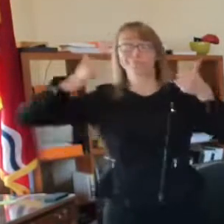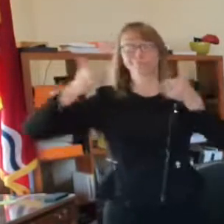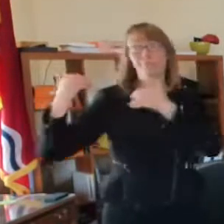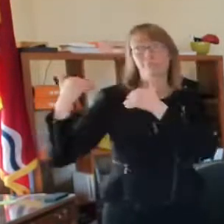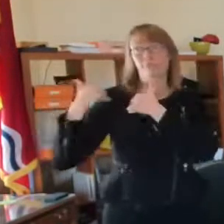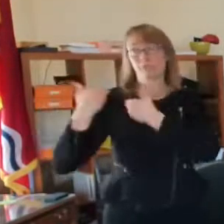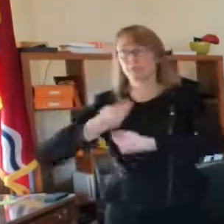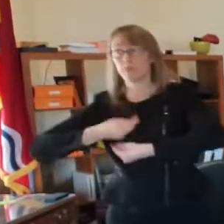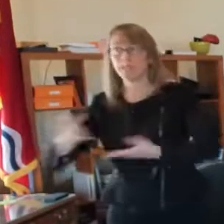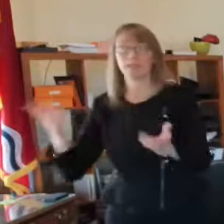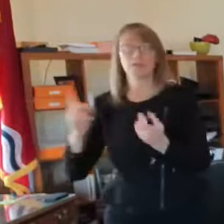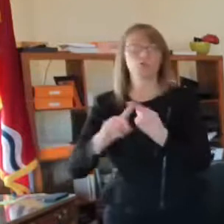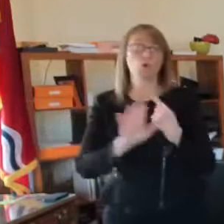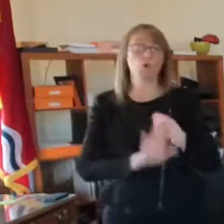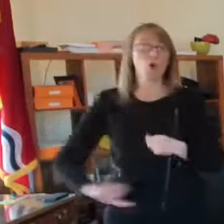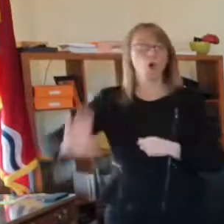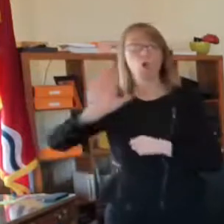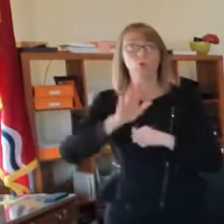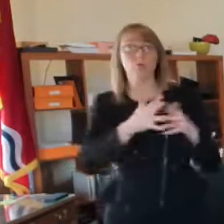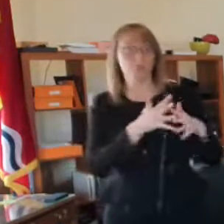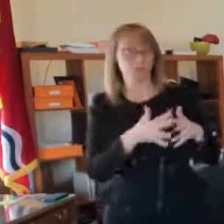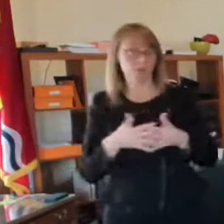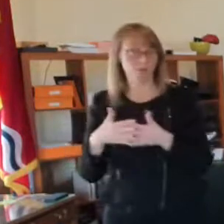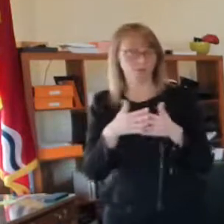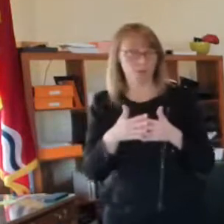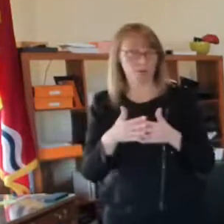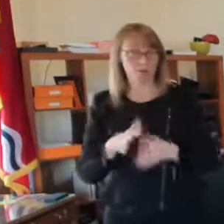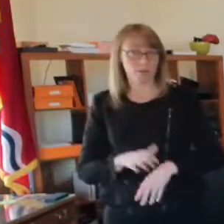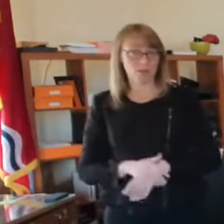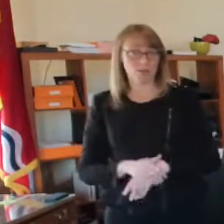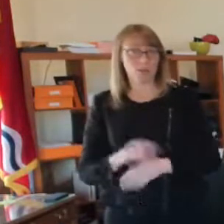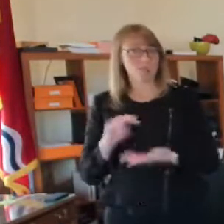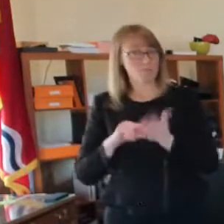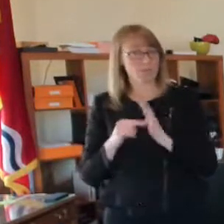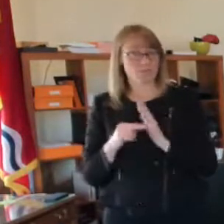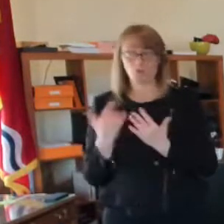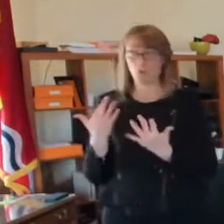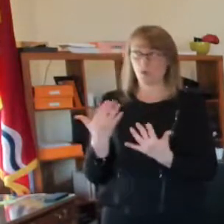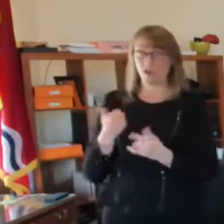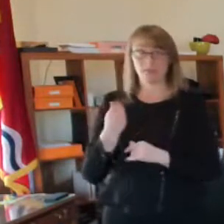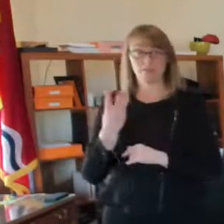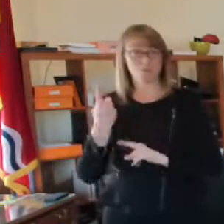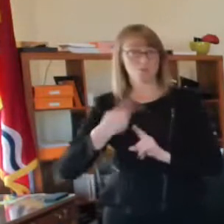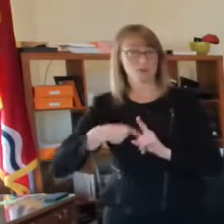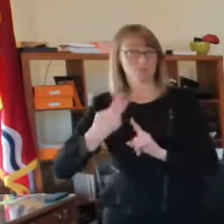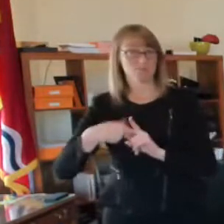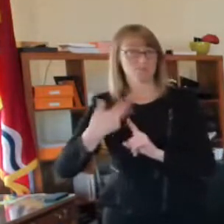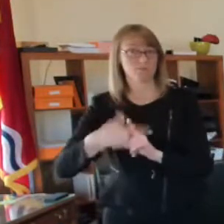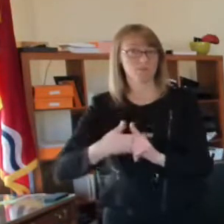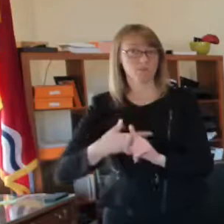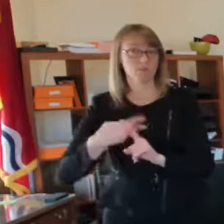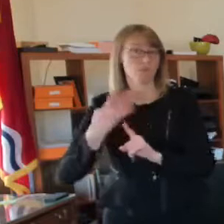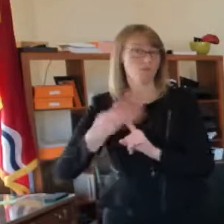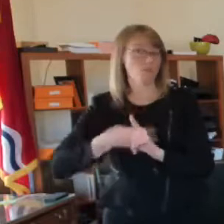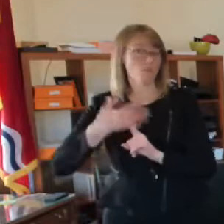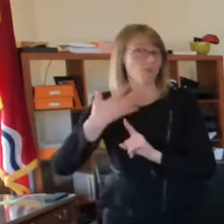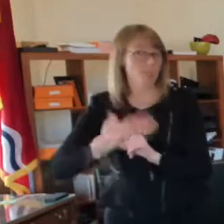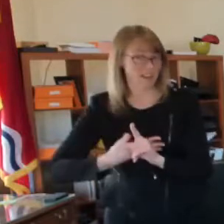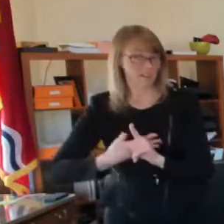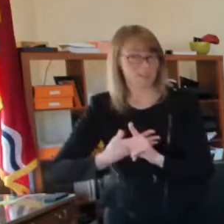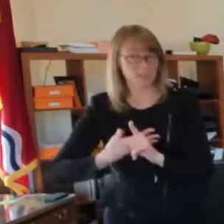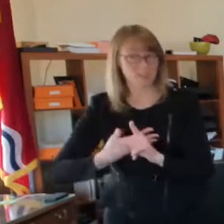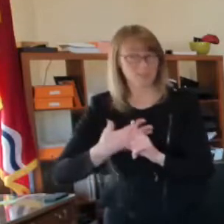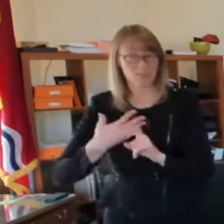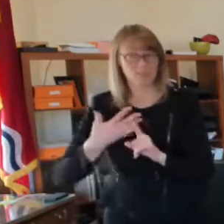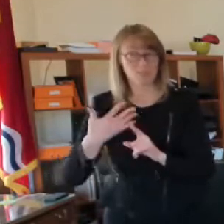that's why it will take several months, maybe 3, 4, 5 months